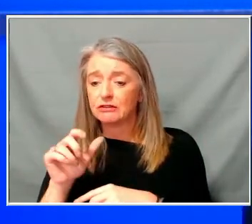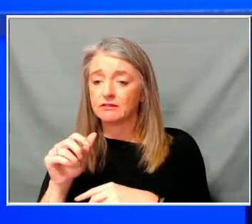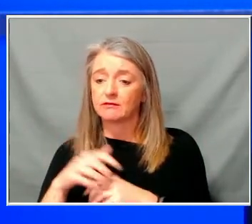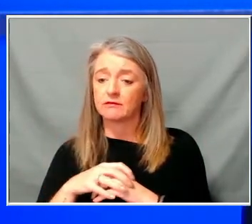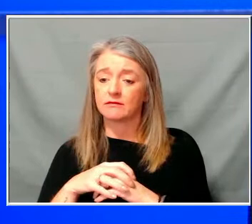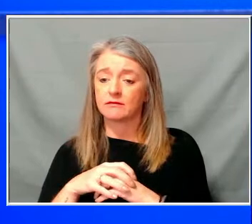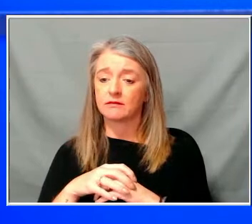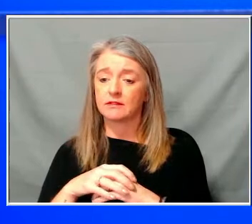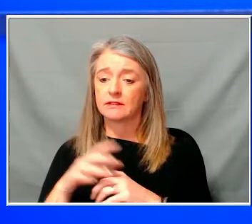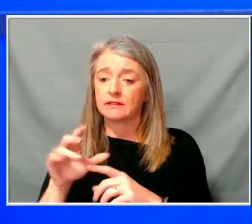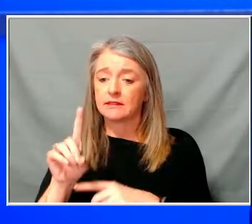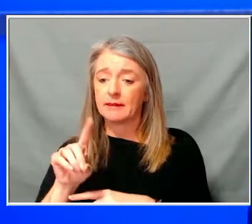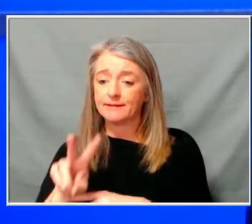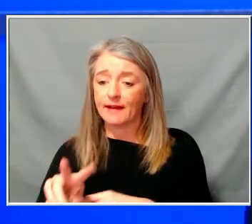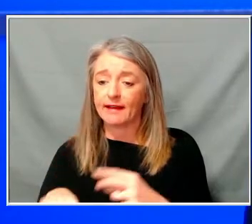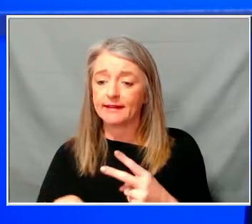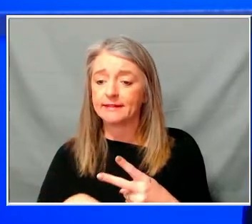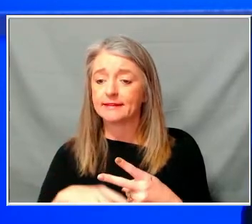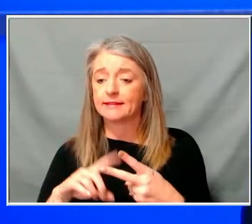domestic violence,